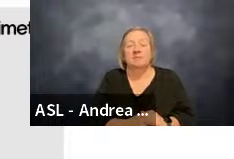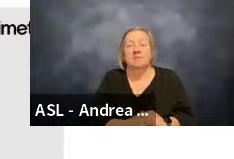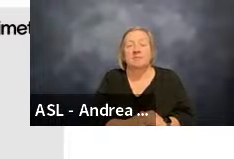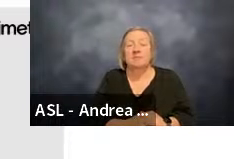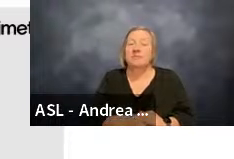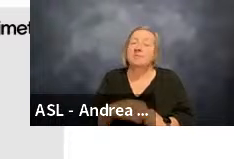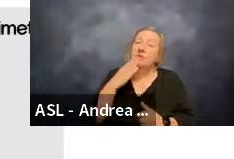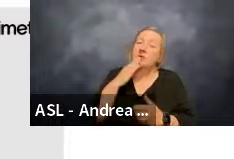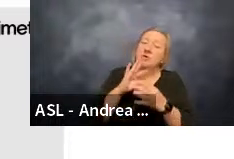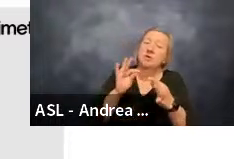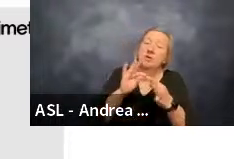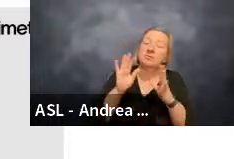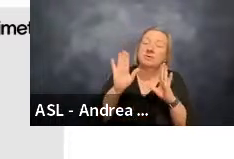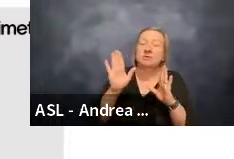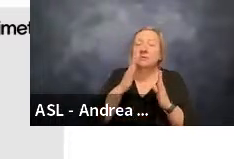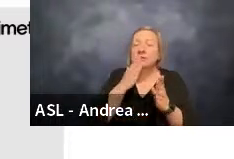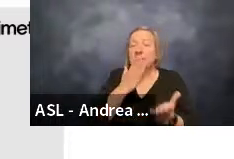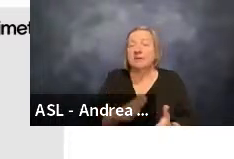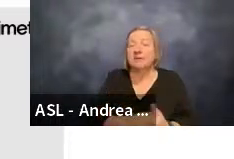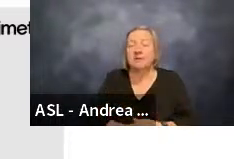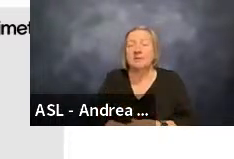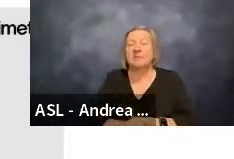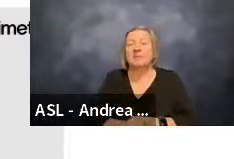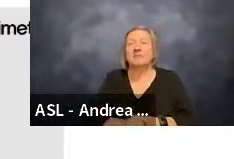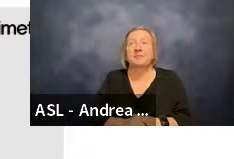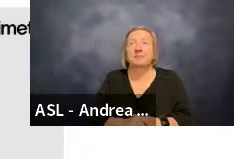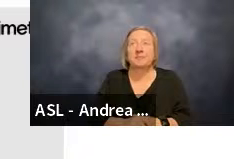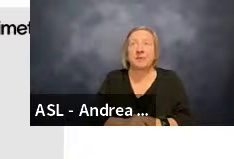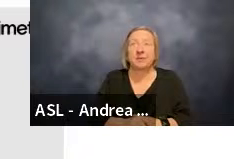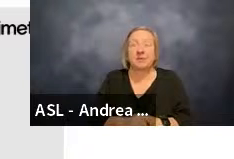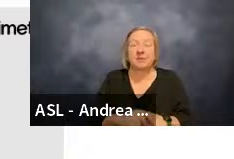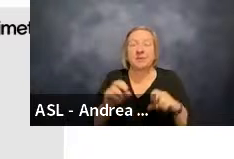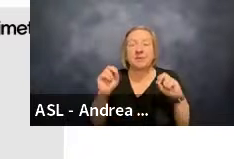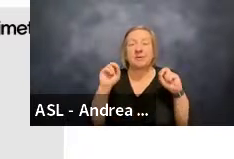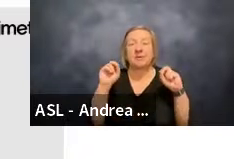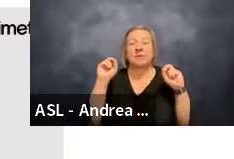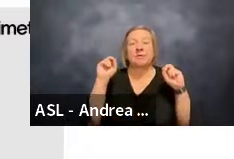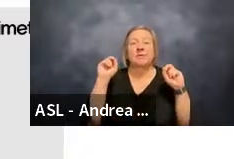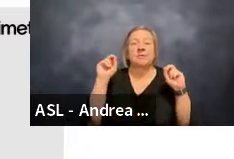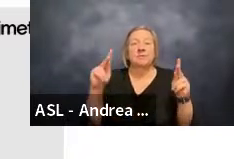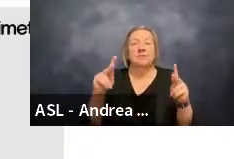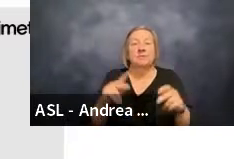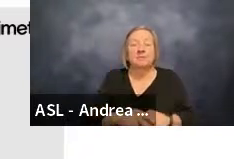Good comments. Great. Okay.